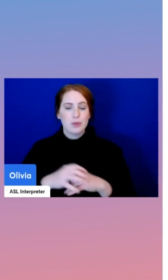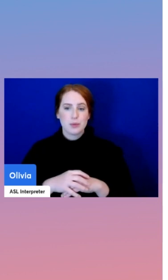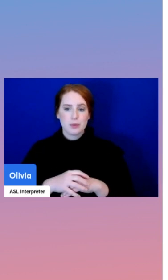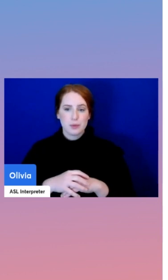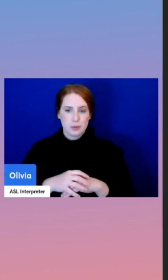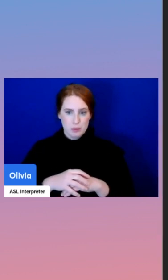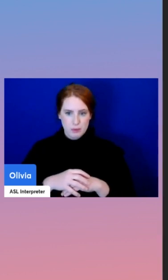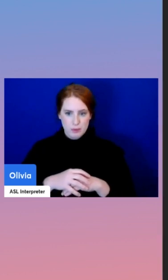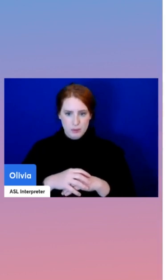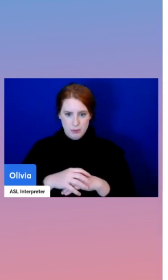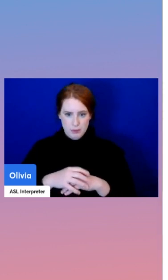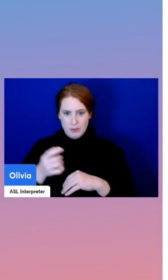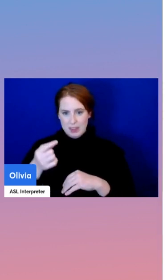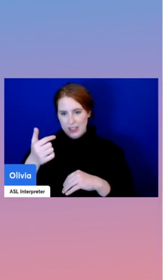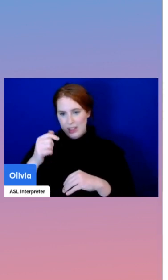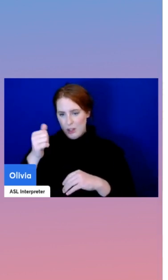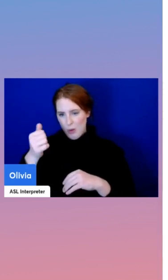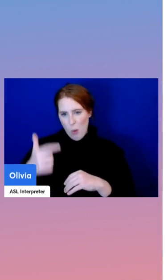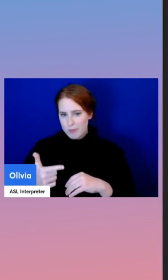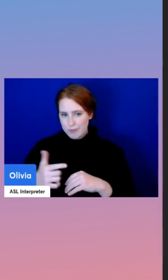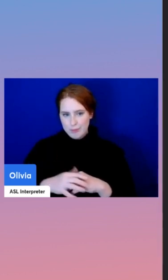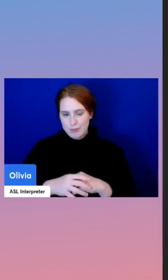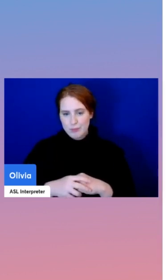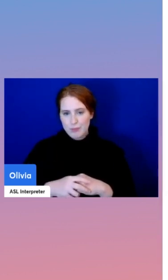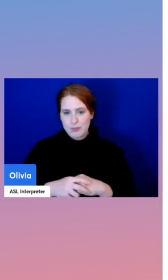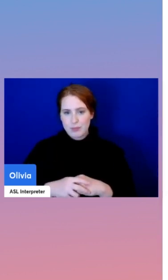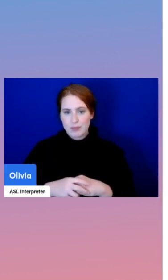Let me delete all of those.